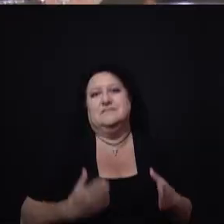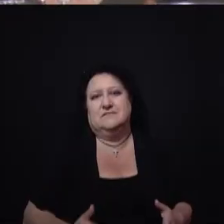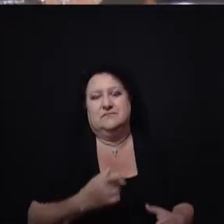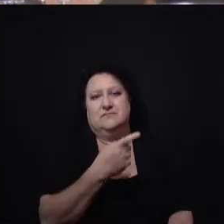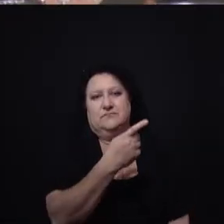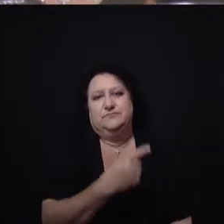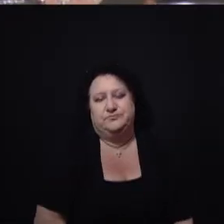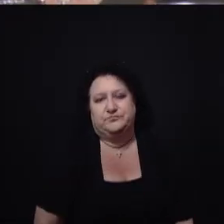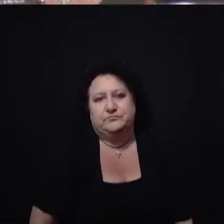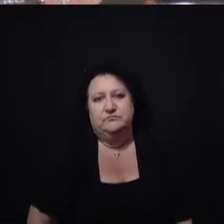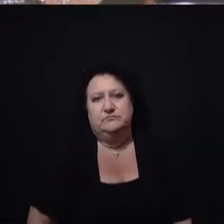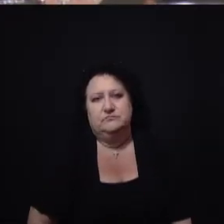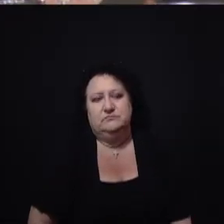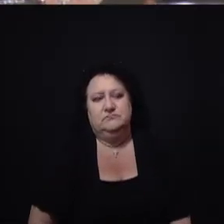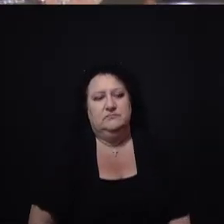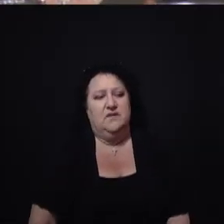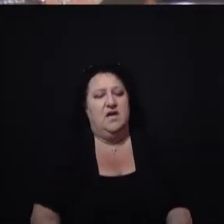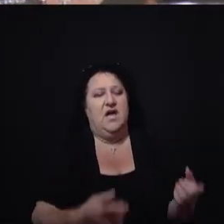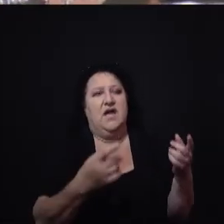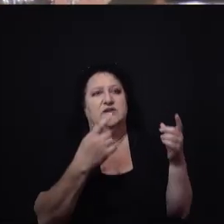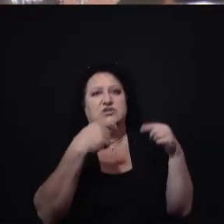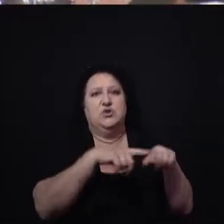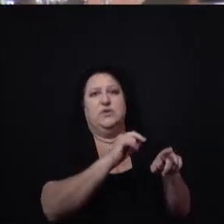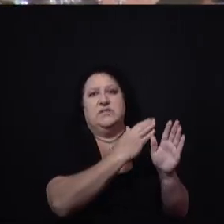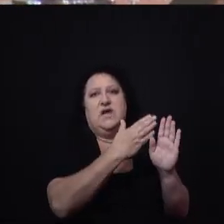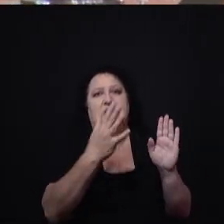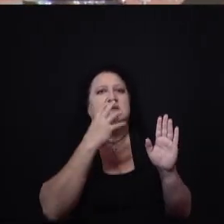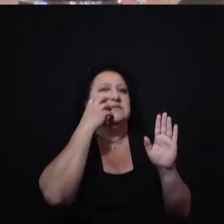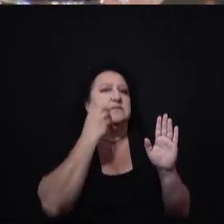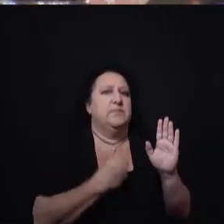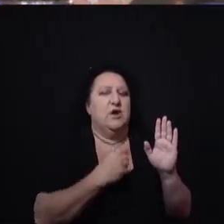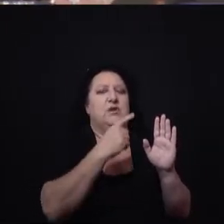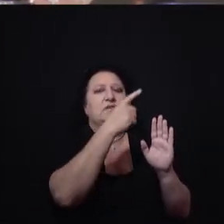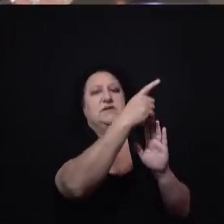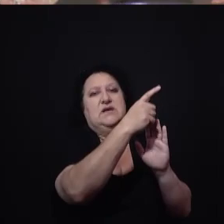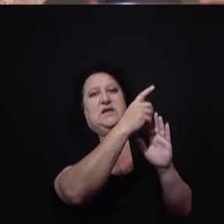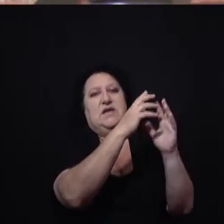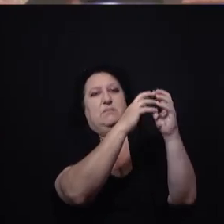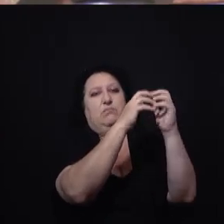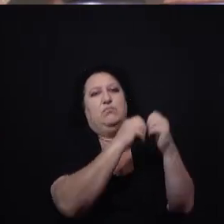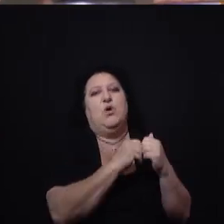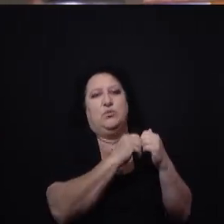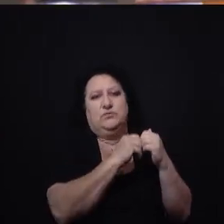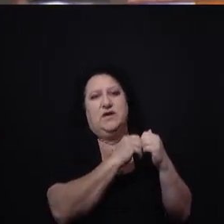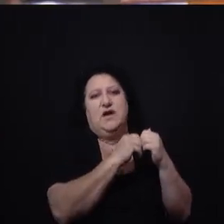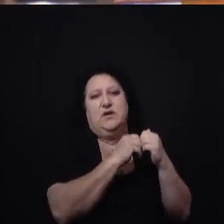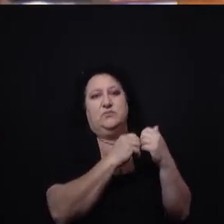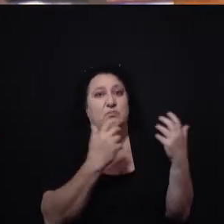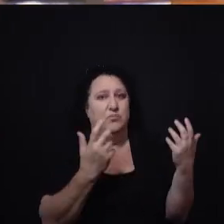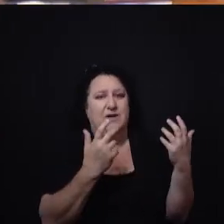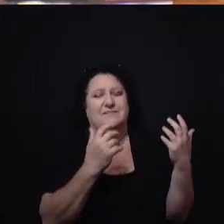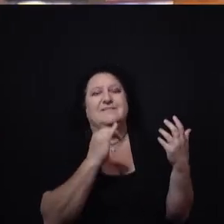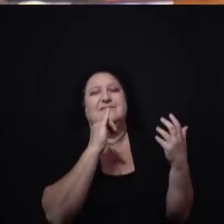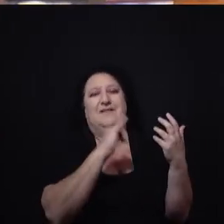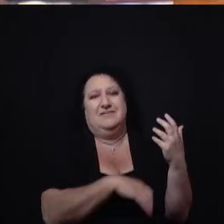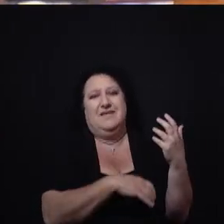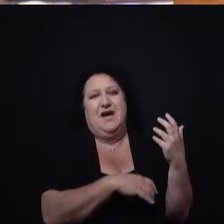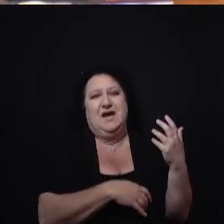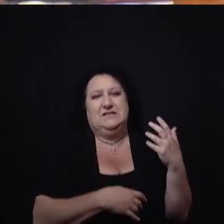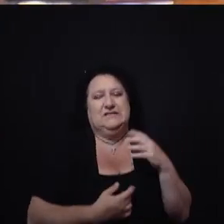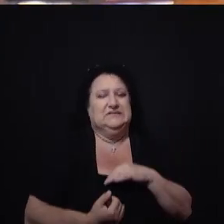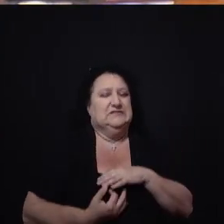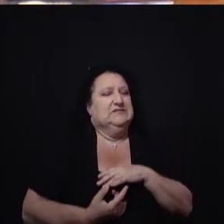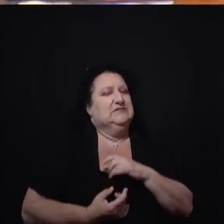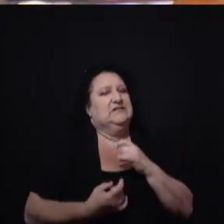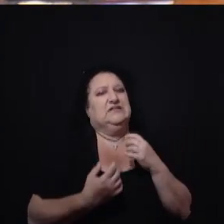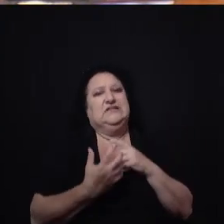Amen. And in that, Paul says in chapter 2, he broke down the wall of hostility between us. Lord, have mercy that we